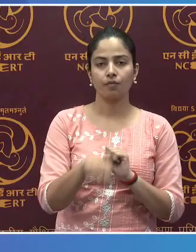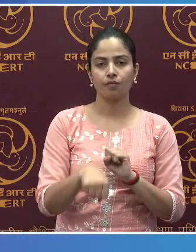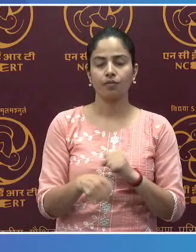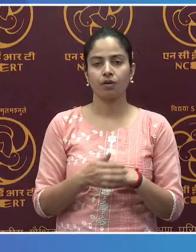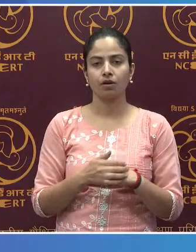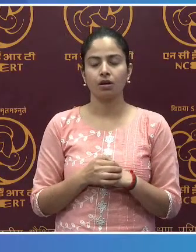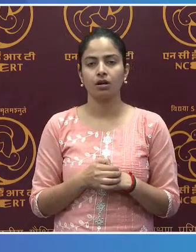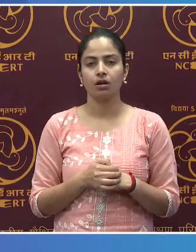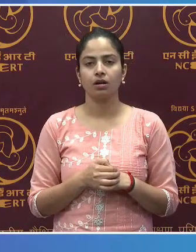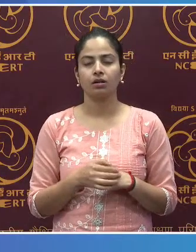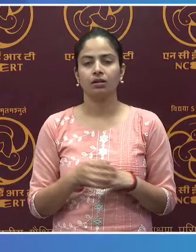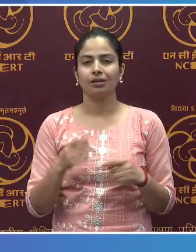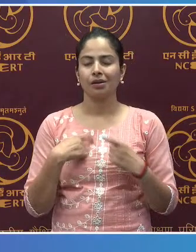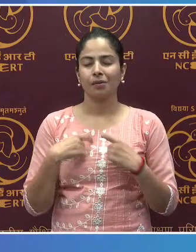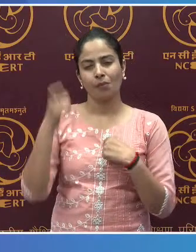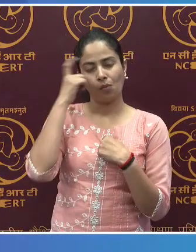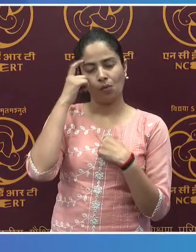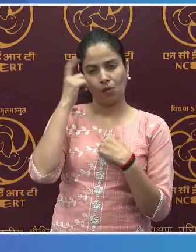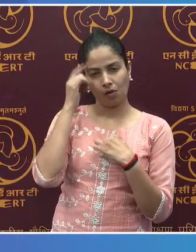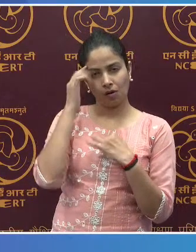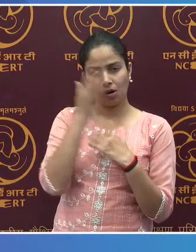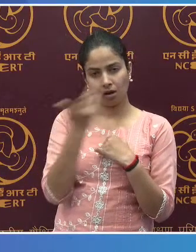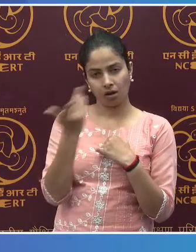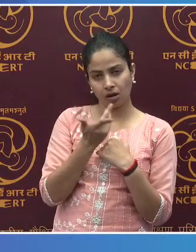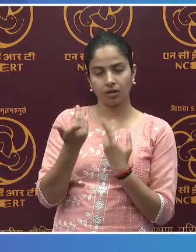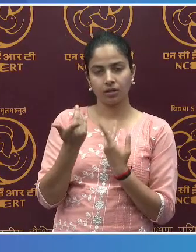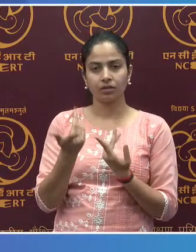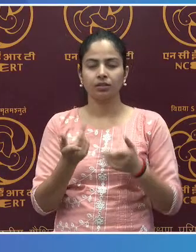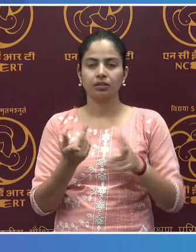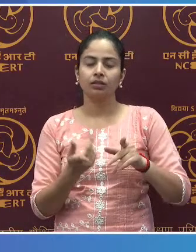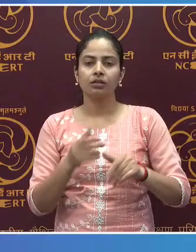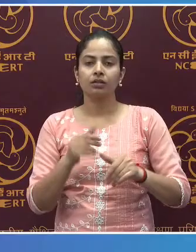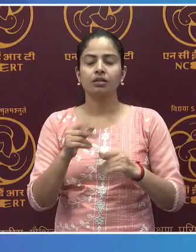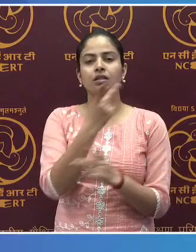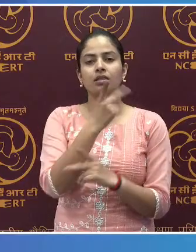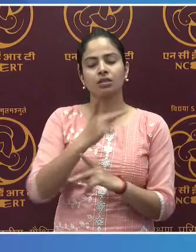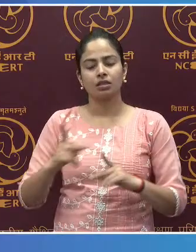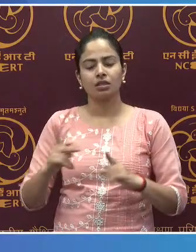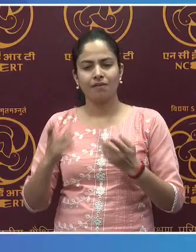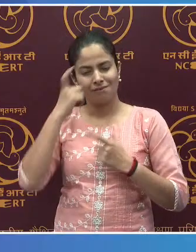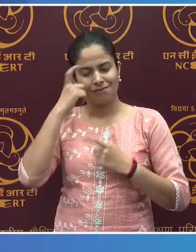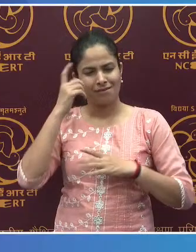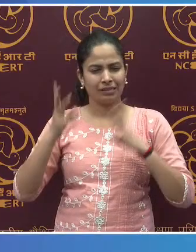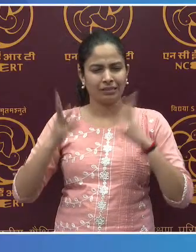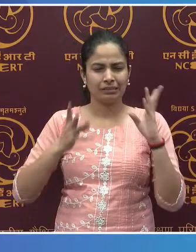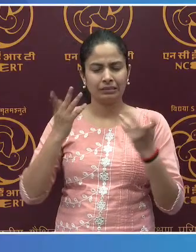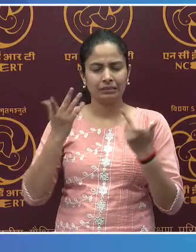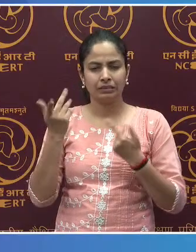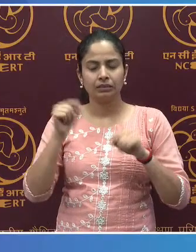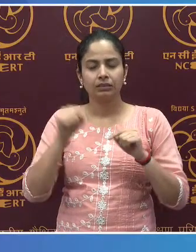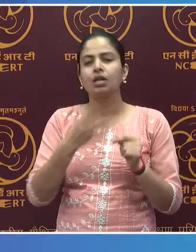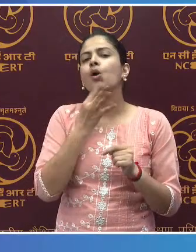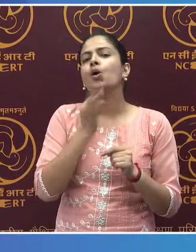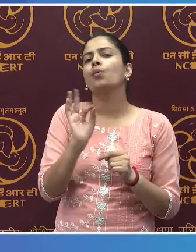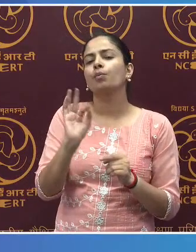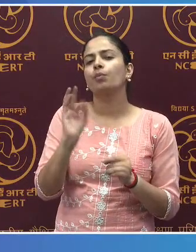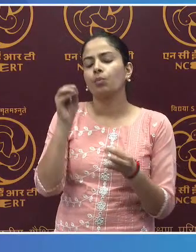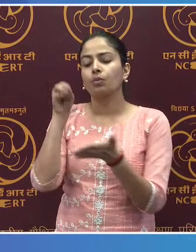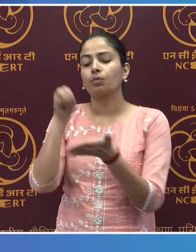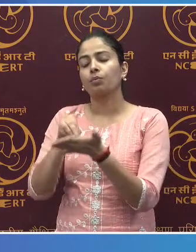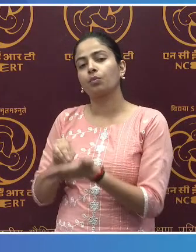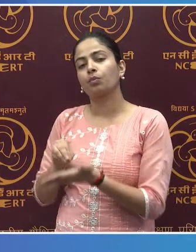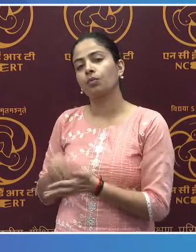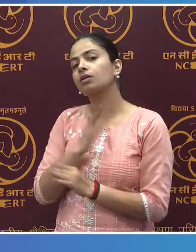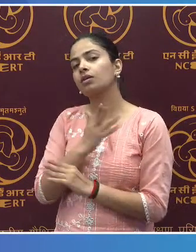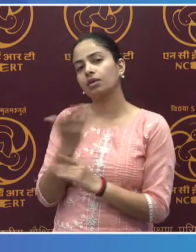and it was thought deliberately, it was thought that after many brainstorming sessions, that what is the most important that must be given.